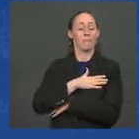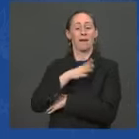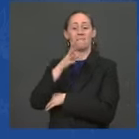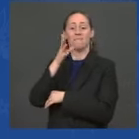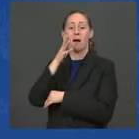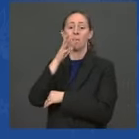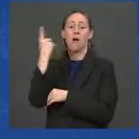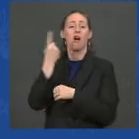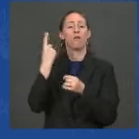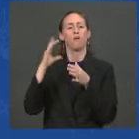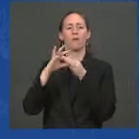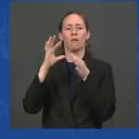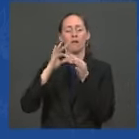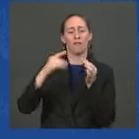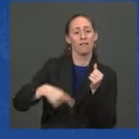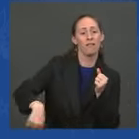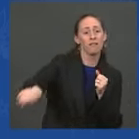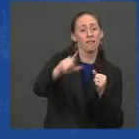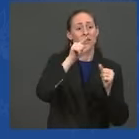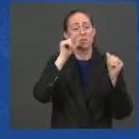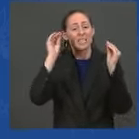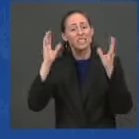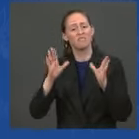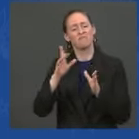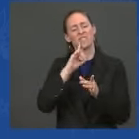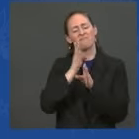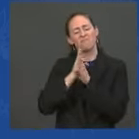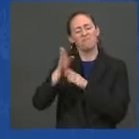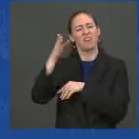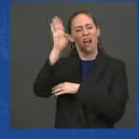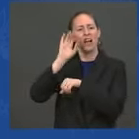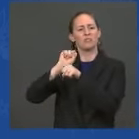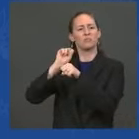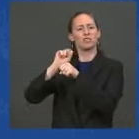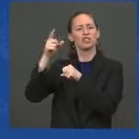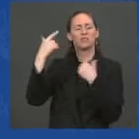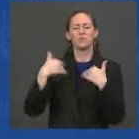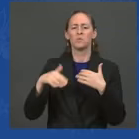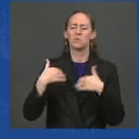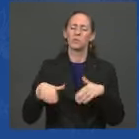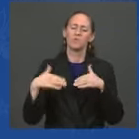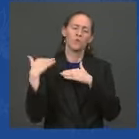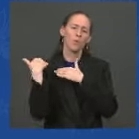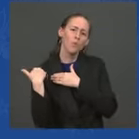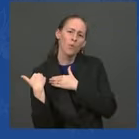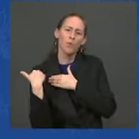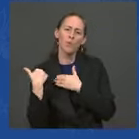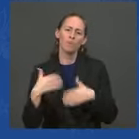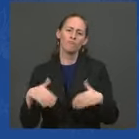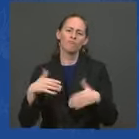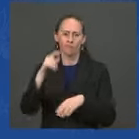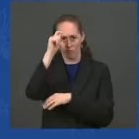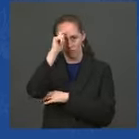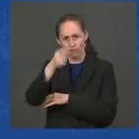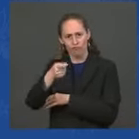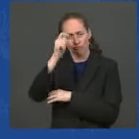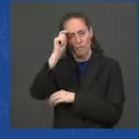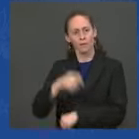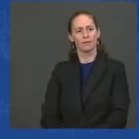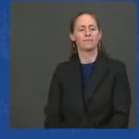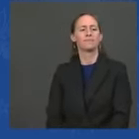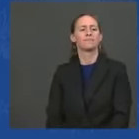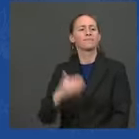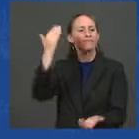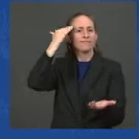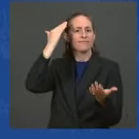are. You know, I know that a lot of people are in